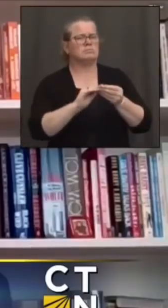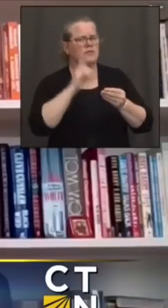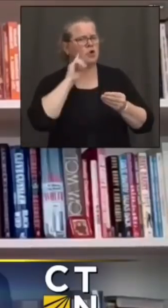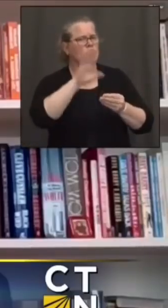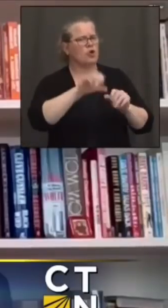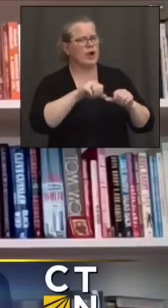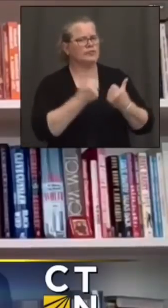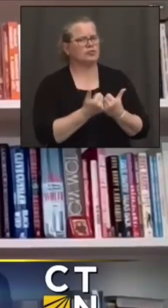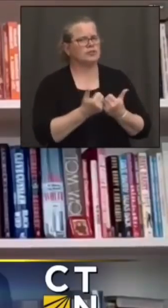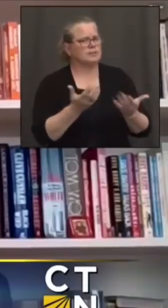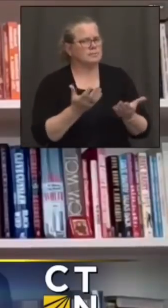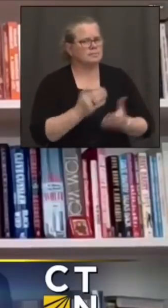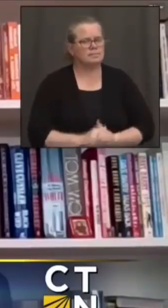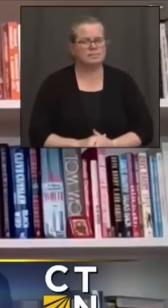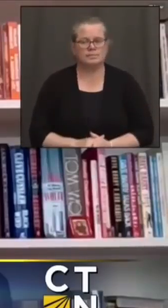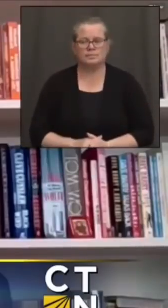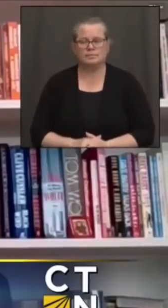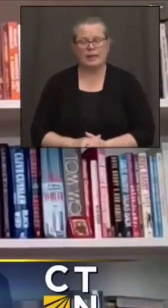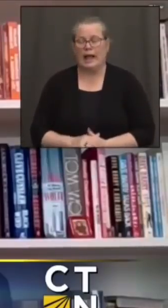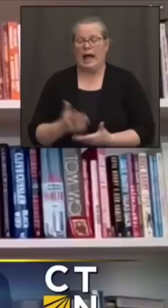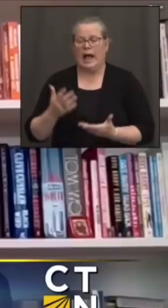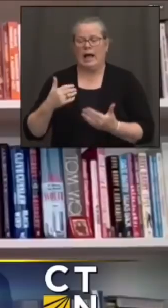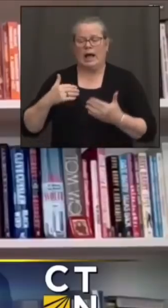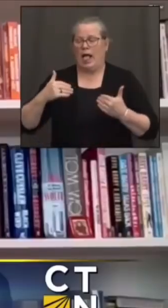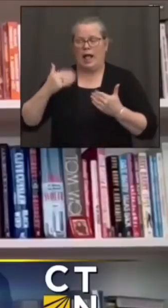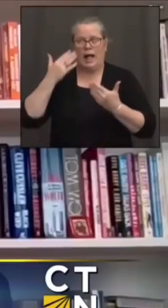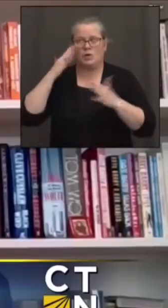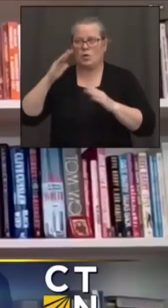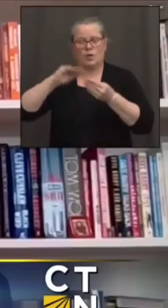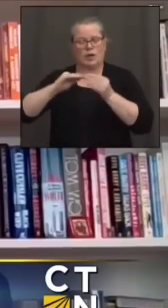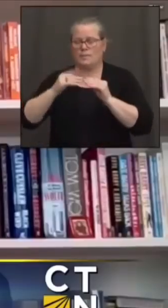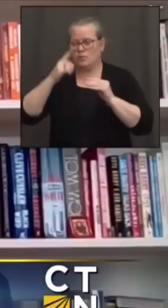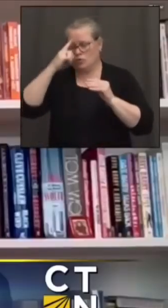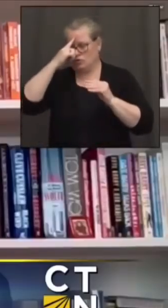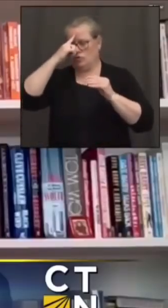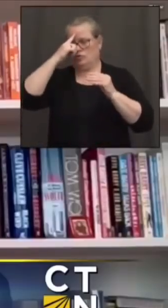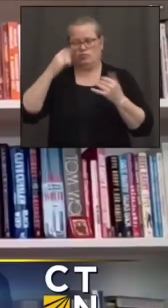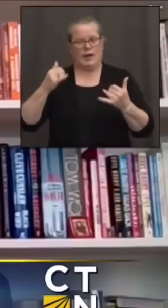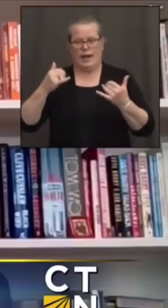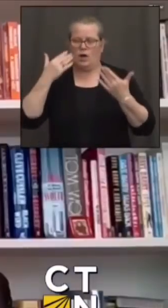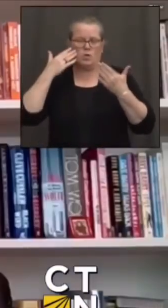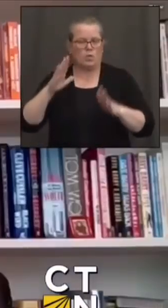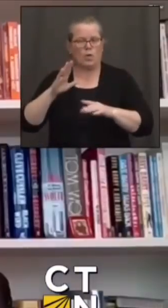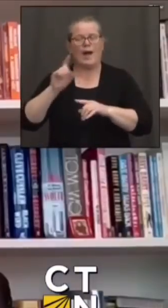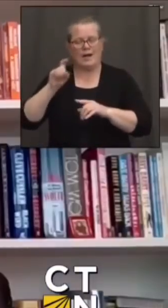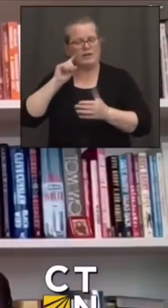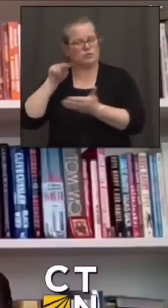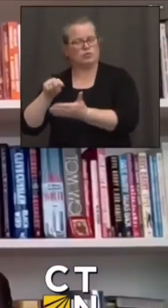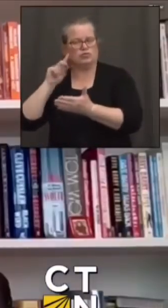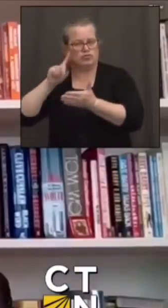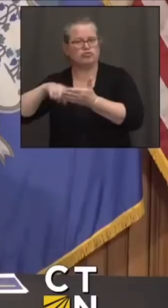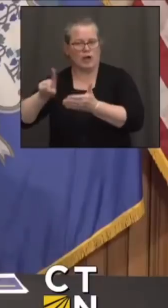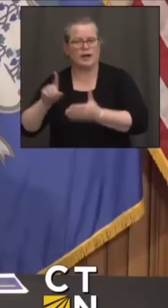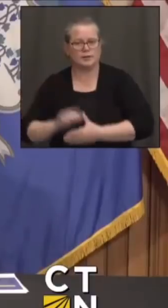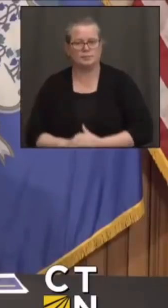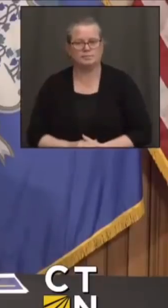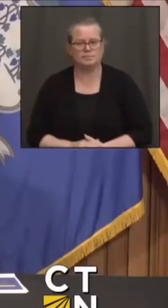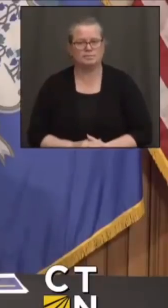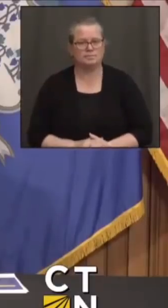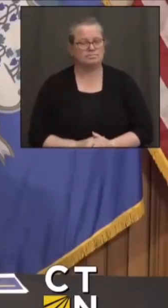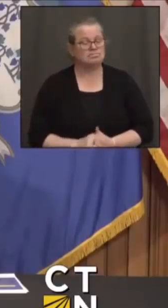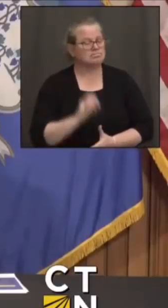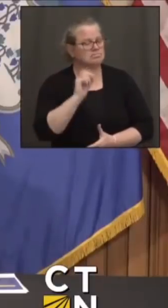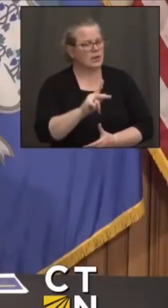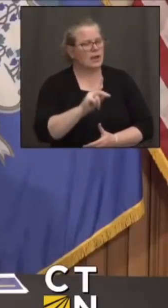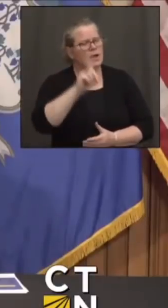I'd have to go back and check, Sue. I don't have the number off the top of my head. Okay. And Governor, you mentioned that this might